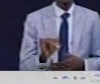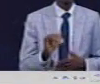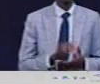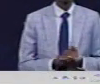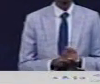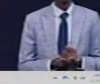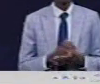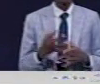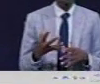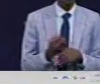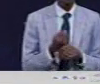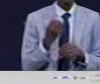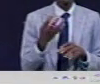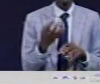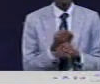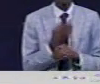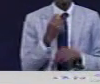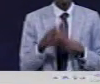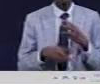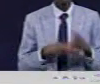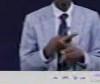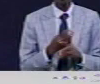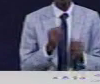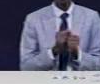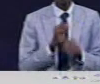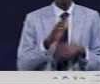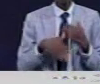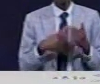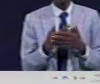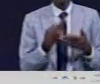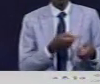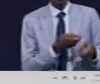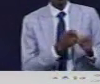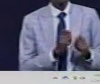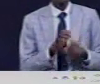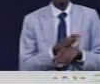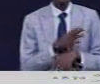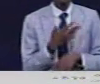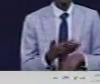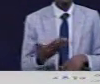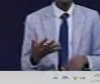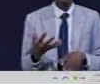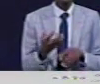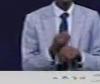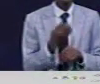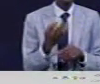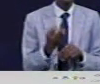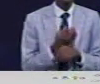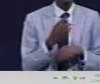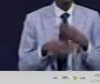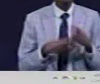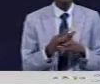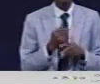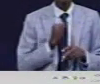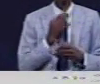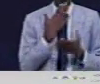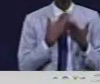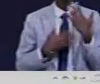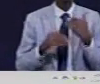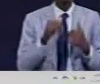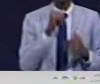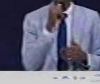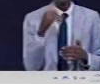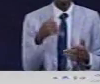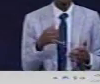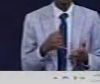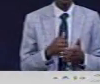I covet not its joys. Mine is the wealth no moth nor rust destroys. Jesus,